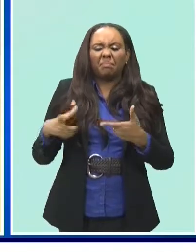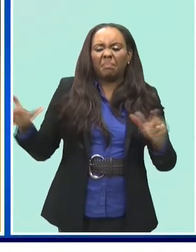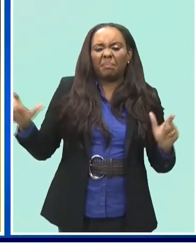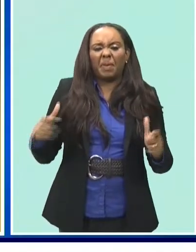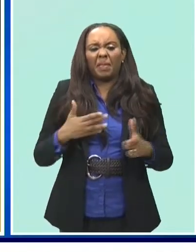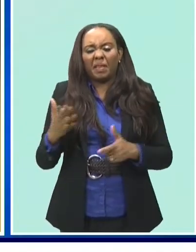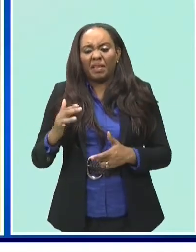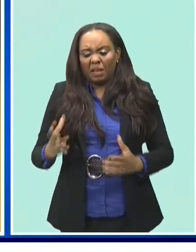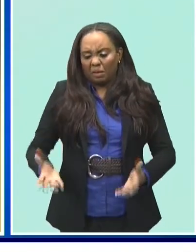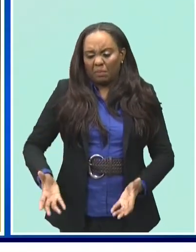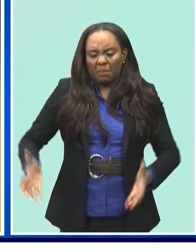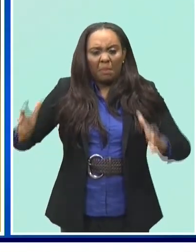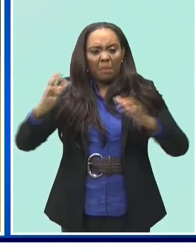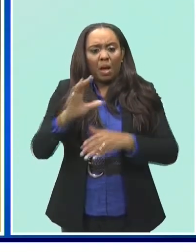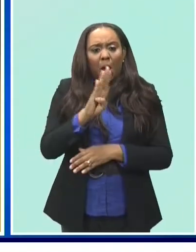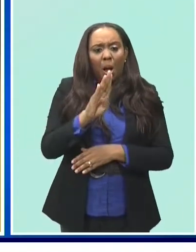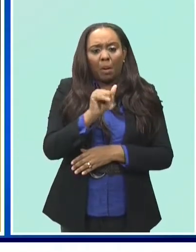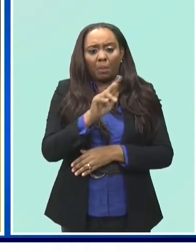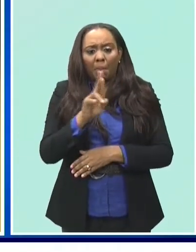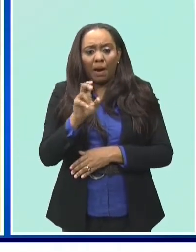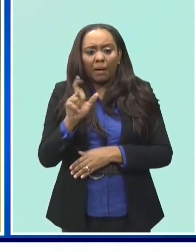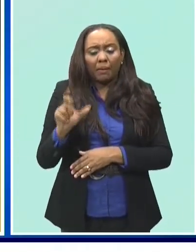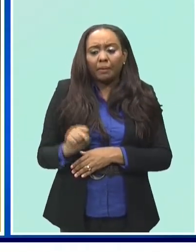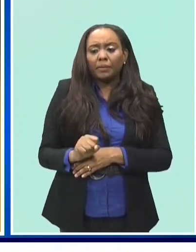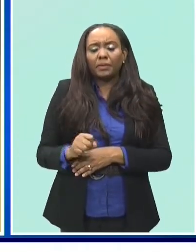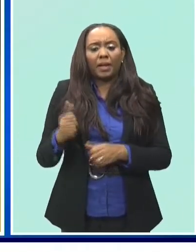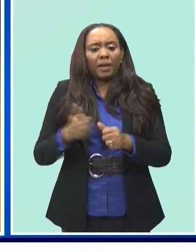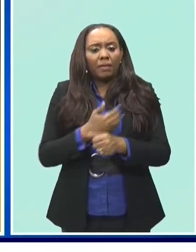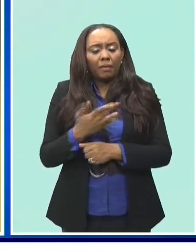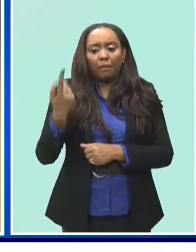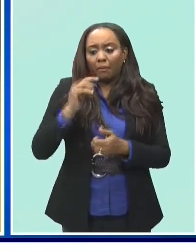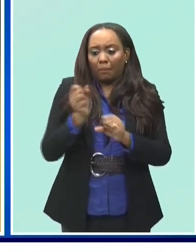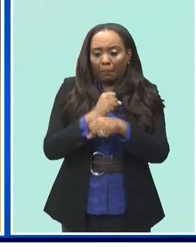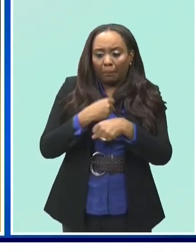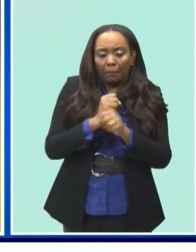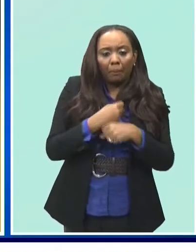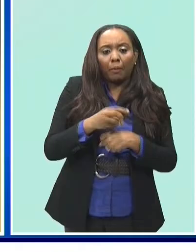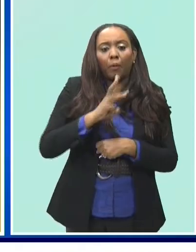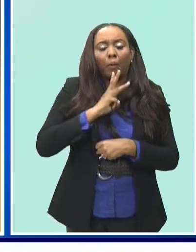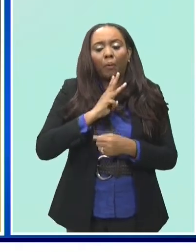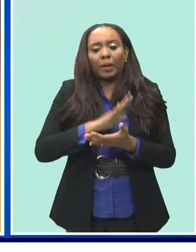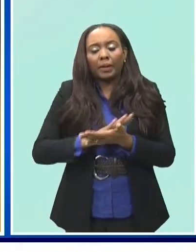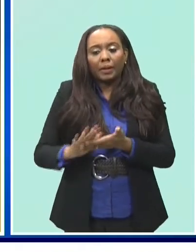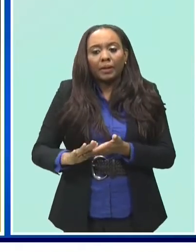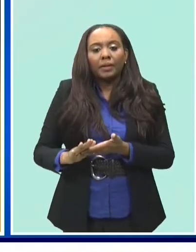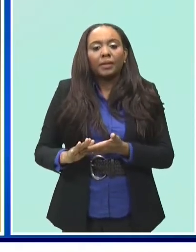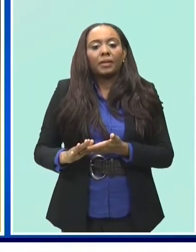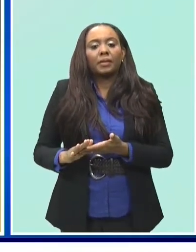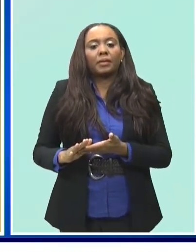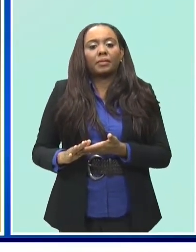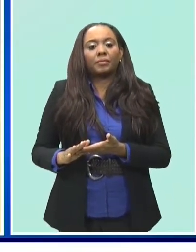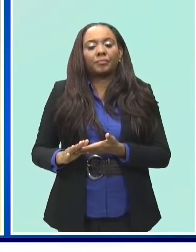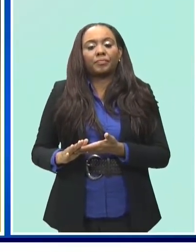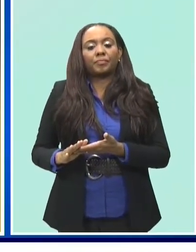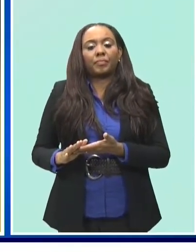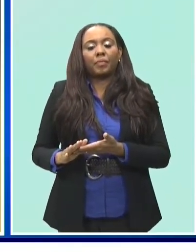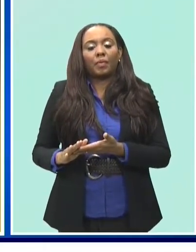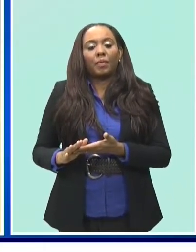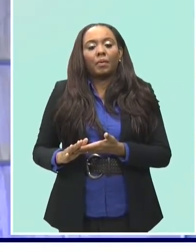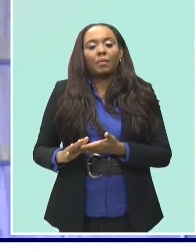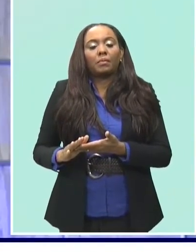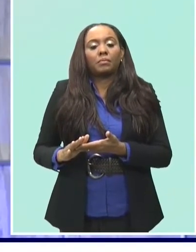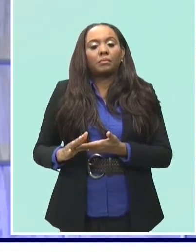and taps and all the equipment that was needed in Miami and got them on a boat.